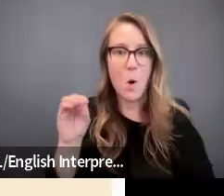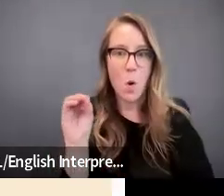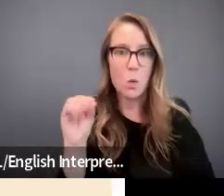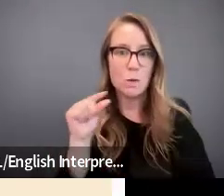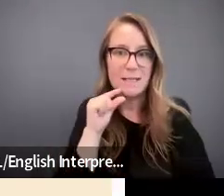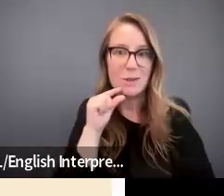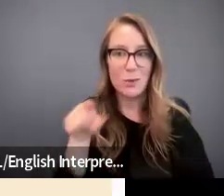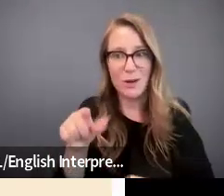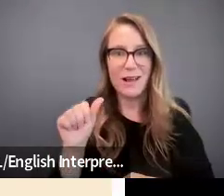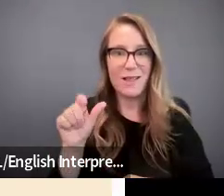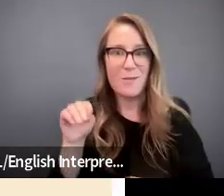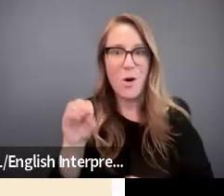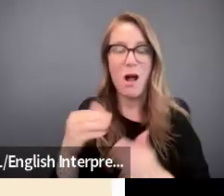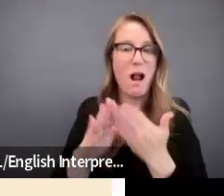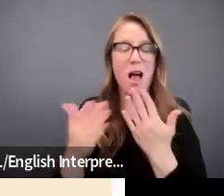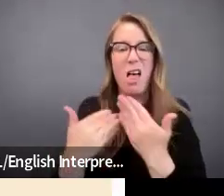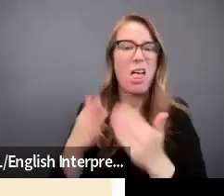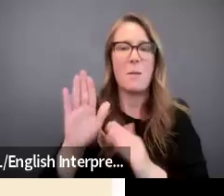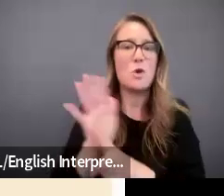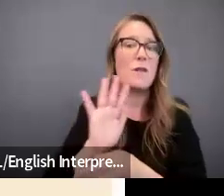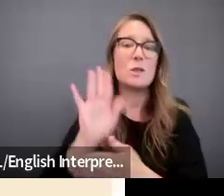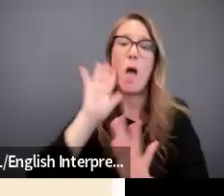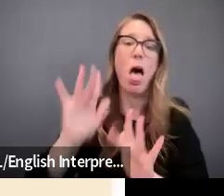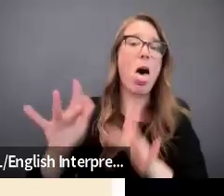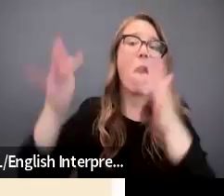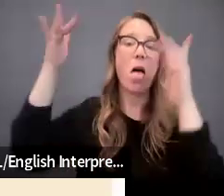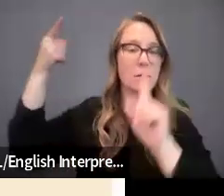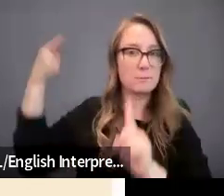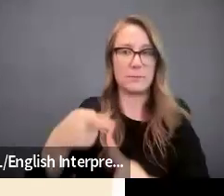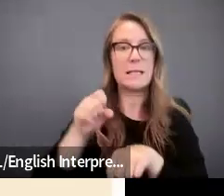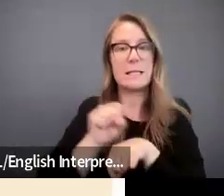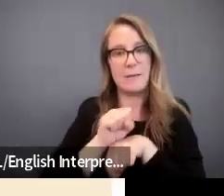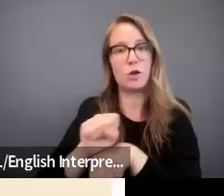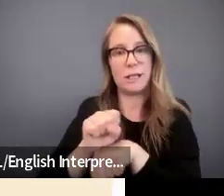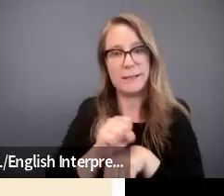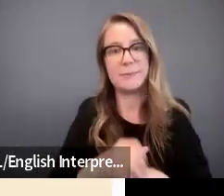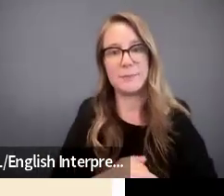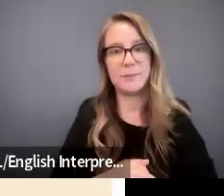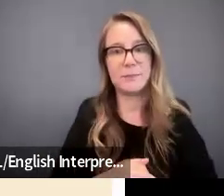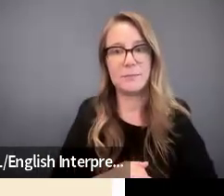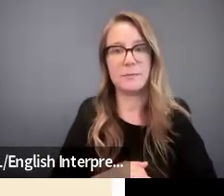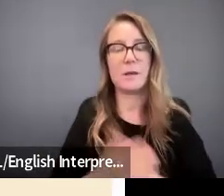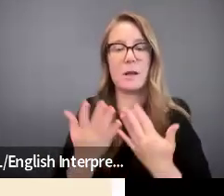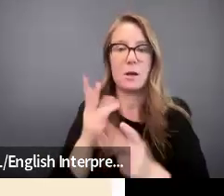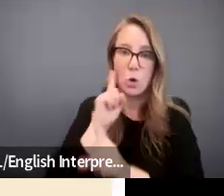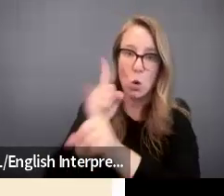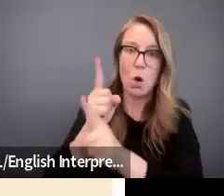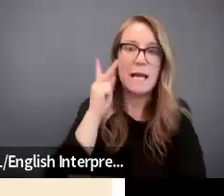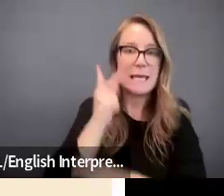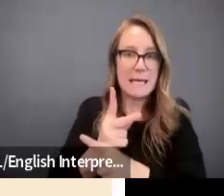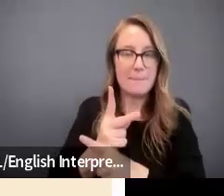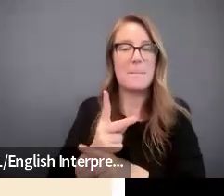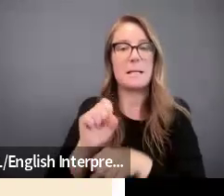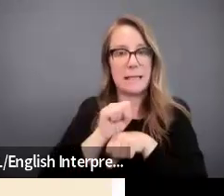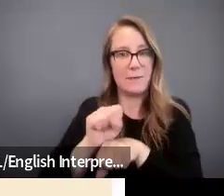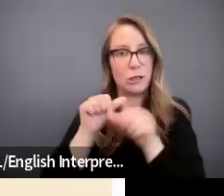regardless of how they glorify it in the movies, it was about slavery and wanting to keep slavery on Texas